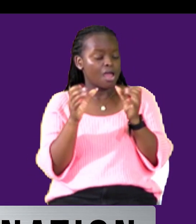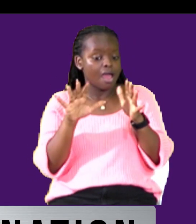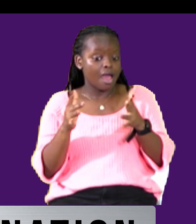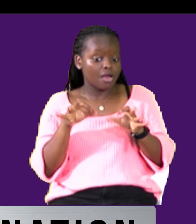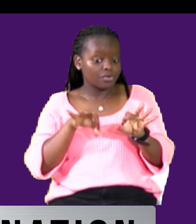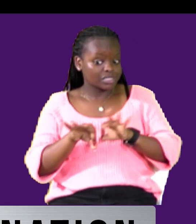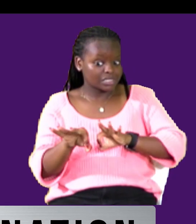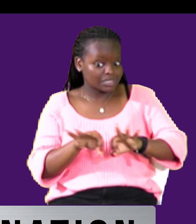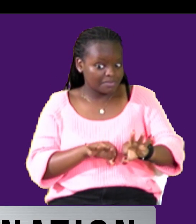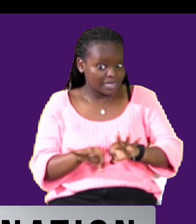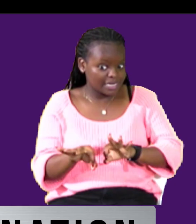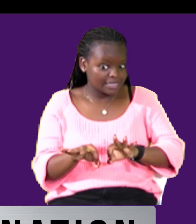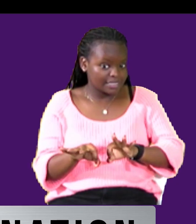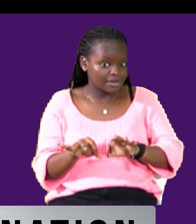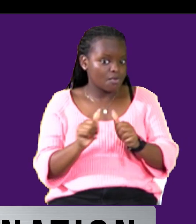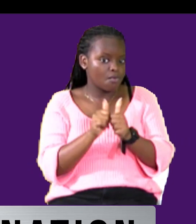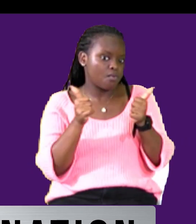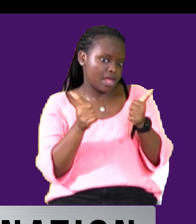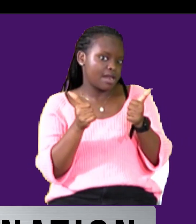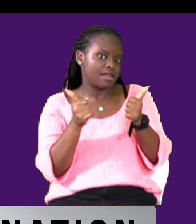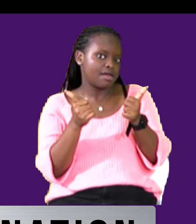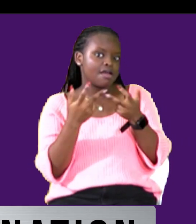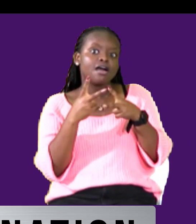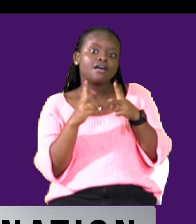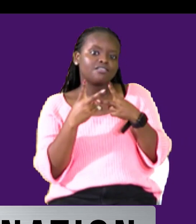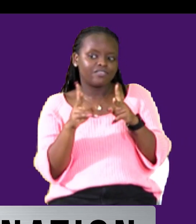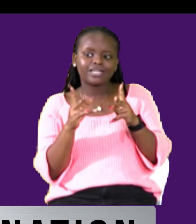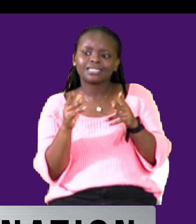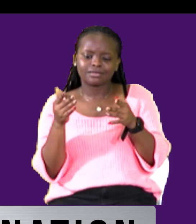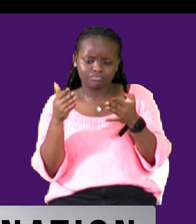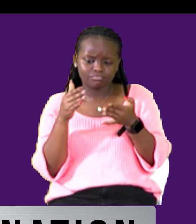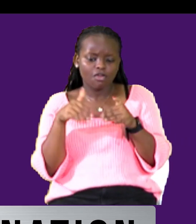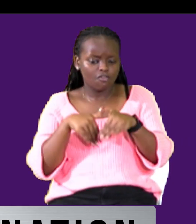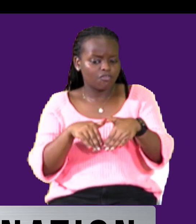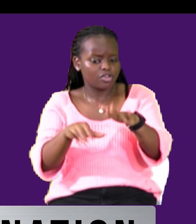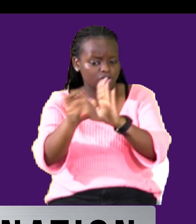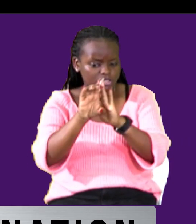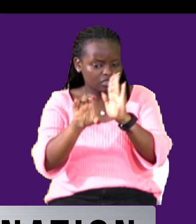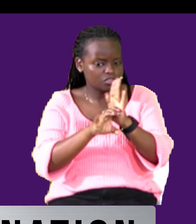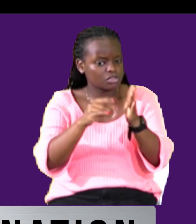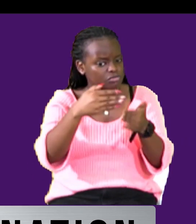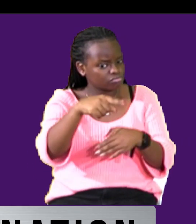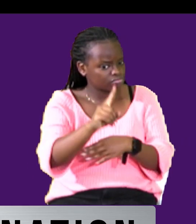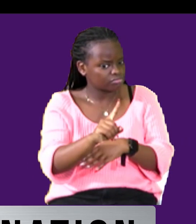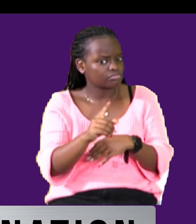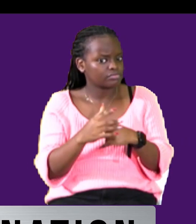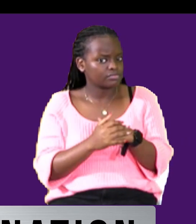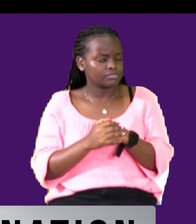explaining, it's like, well, it is very much within the Constitution for this to happen. Yeah, it is.